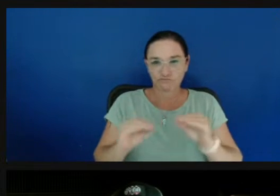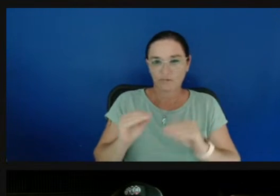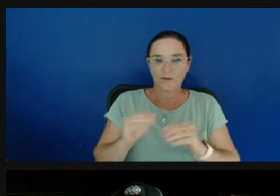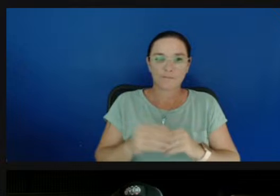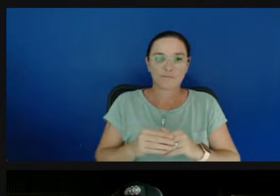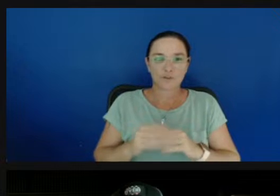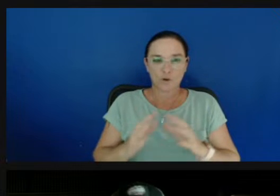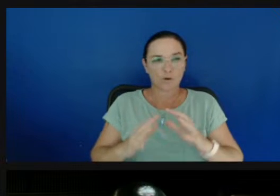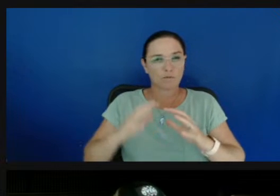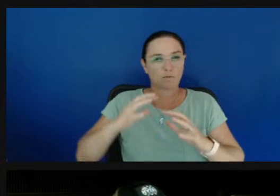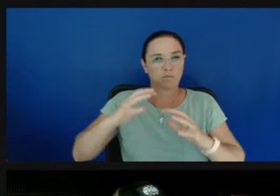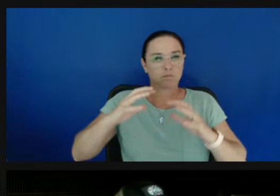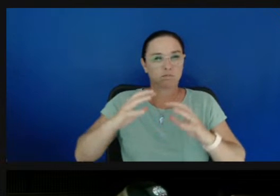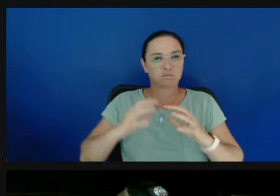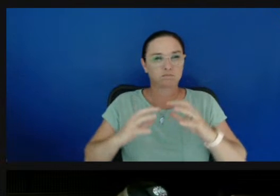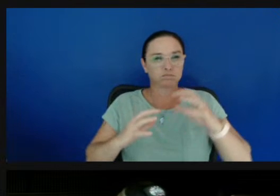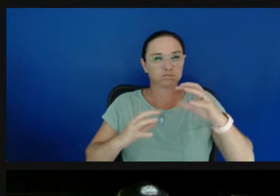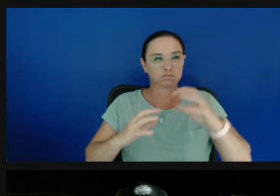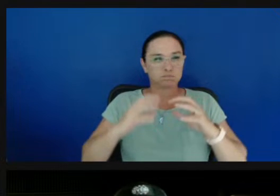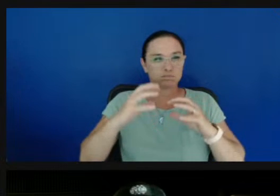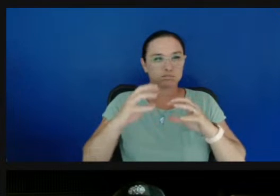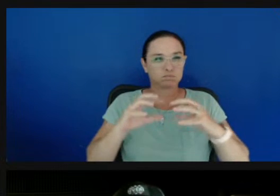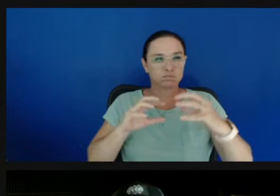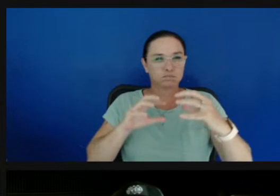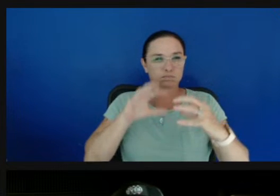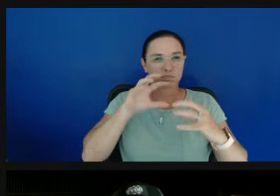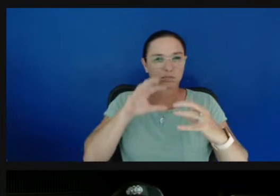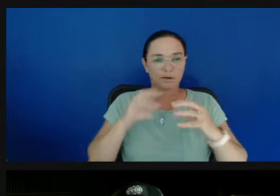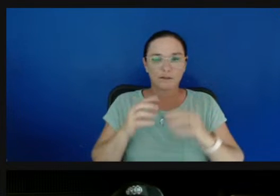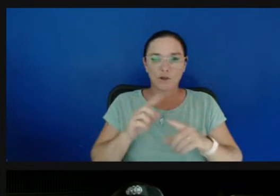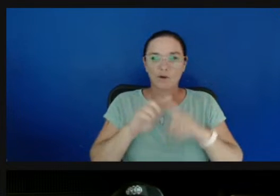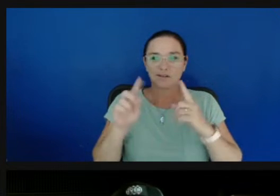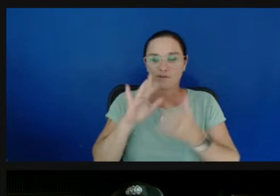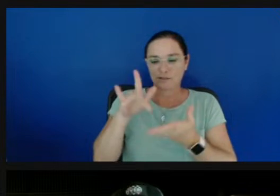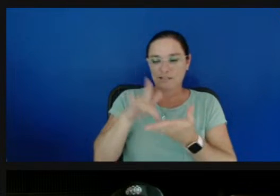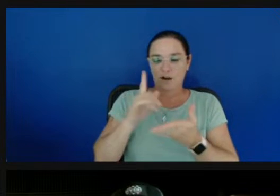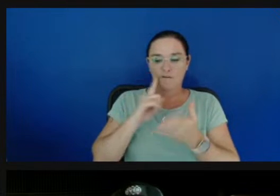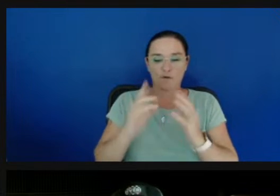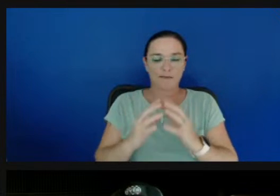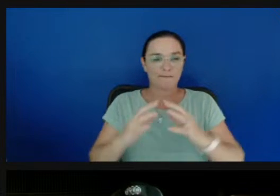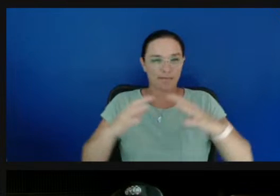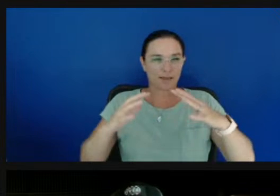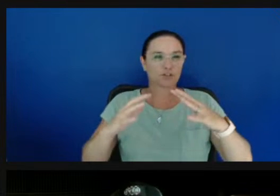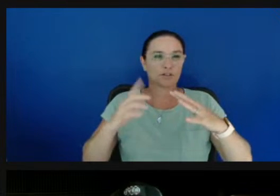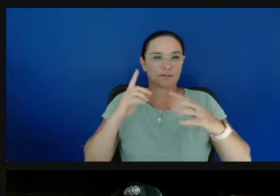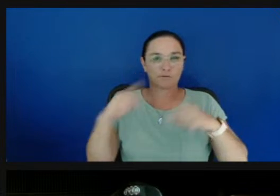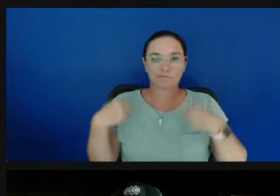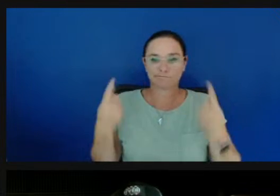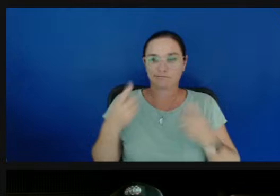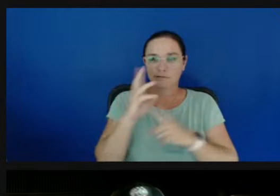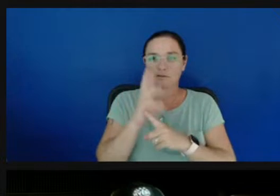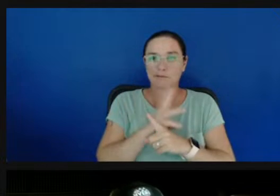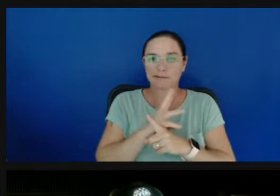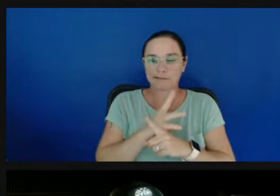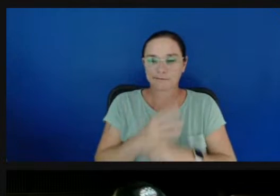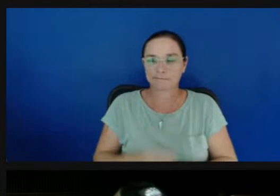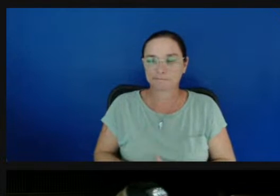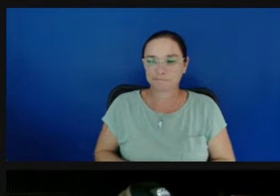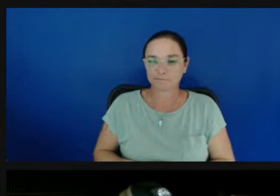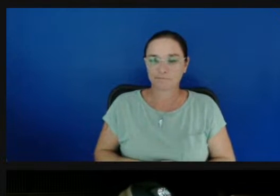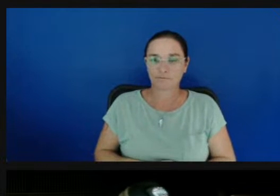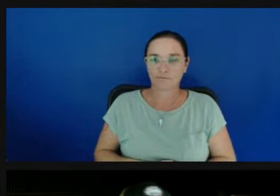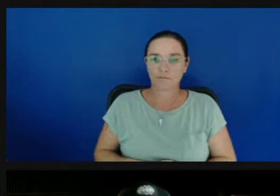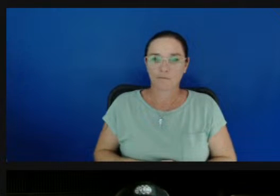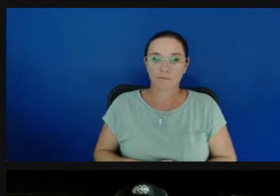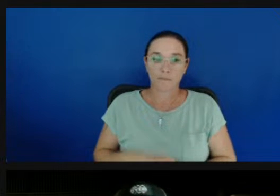that area. And that's why we're seeing the shifting centers of inflation over the last 6 months or so, a little further, a little bit longer than